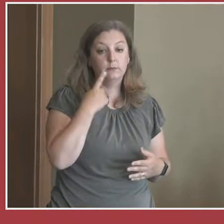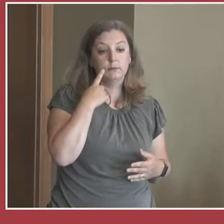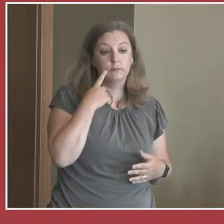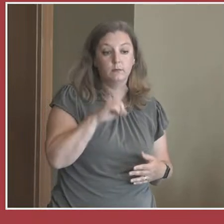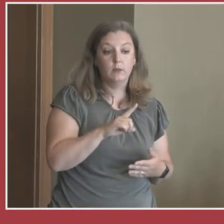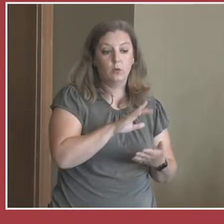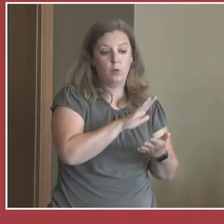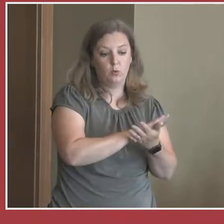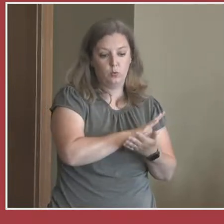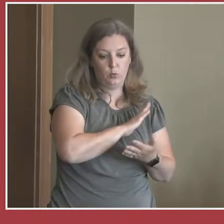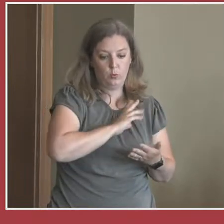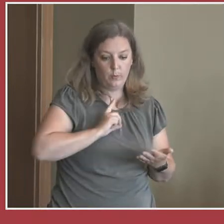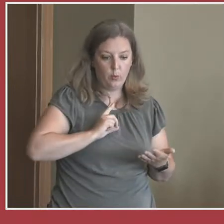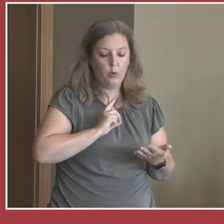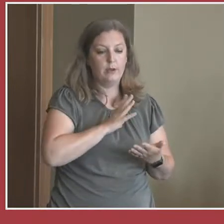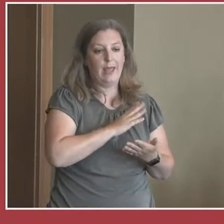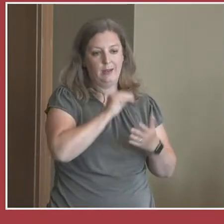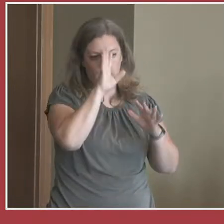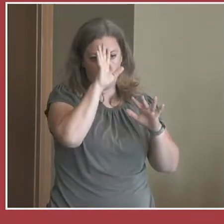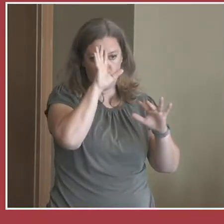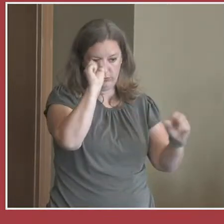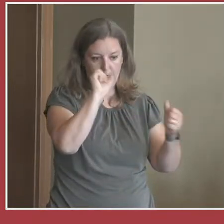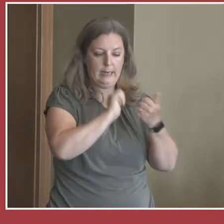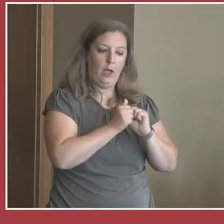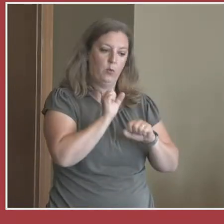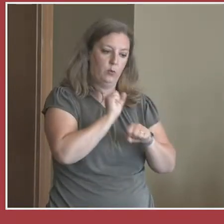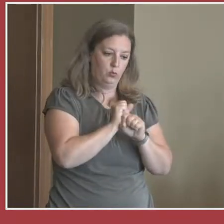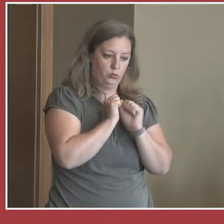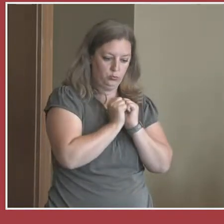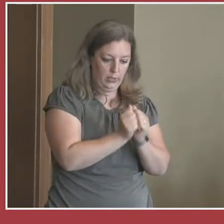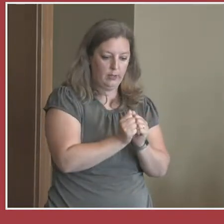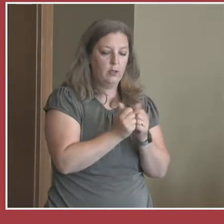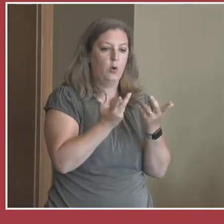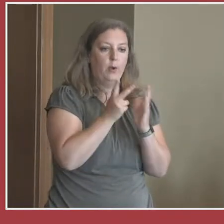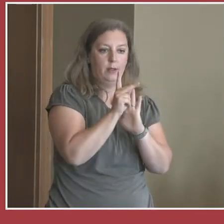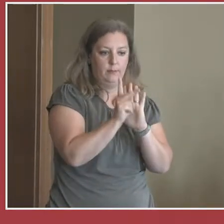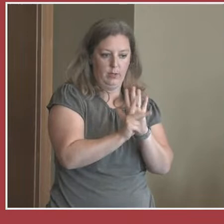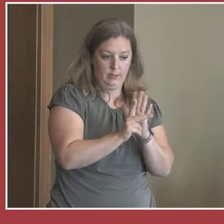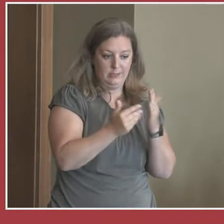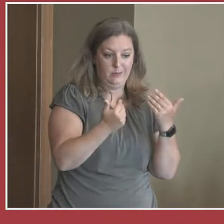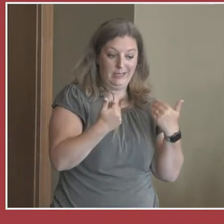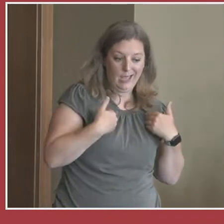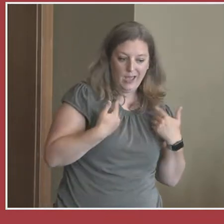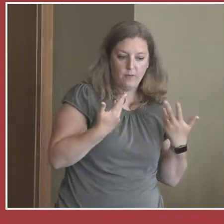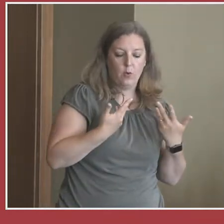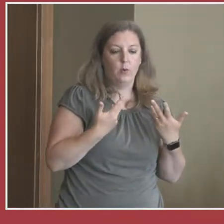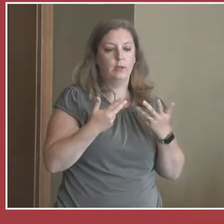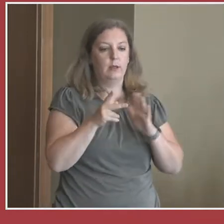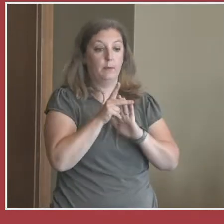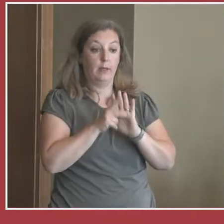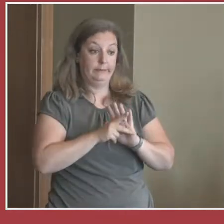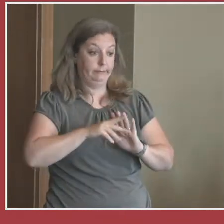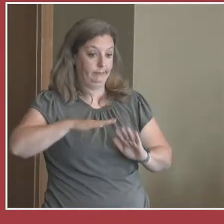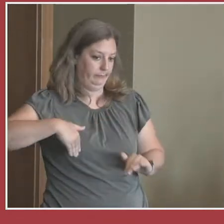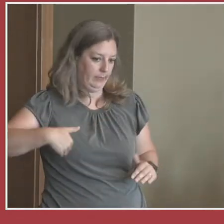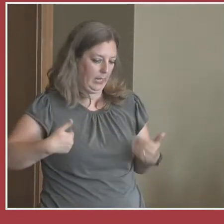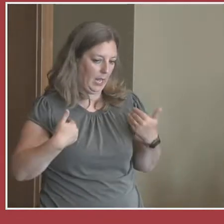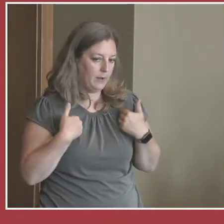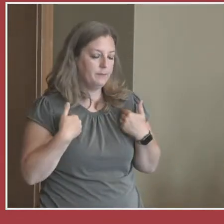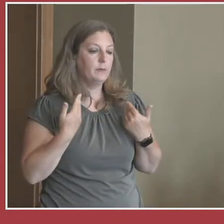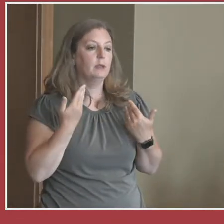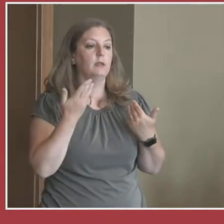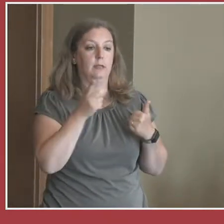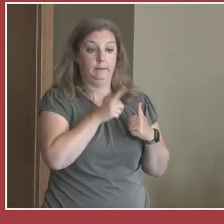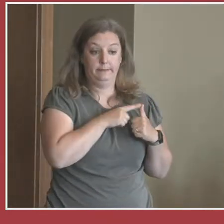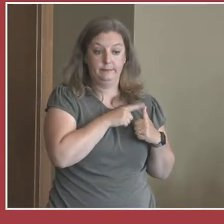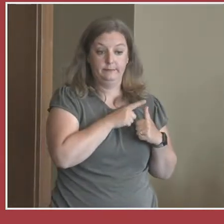for the school board and the superintendent and how we work together and what policies we had and what policies we did not have. And